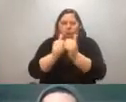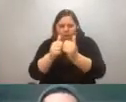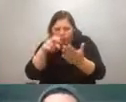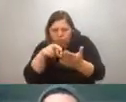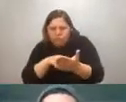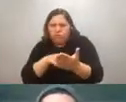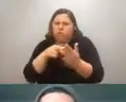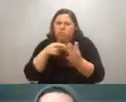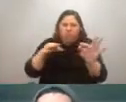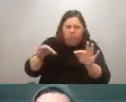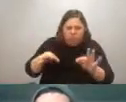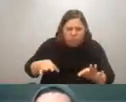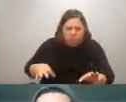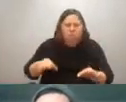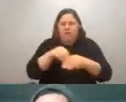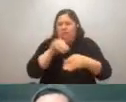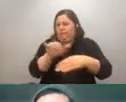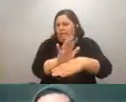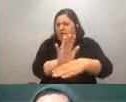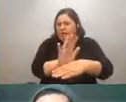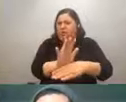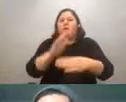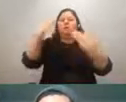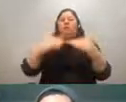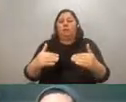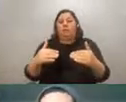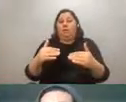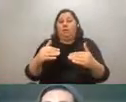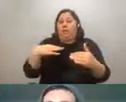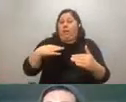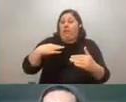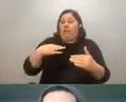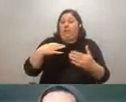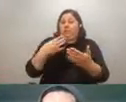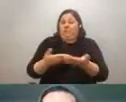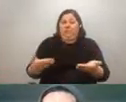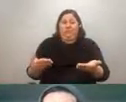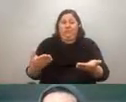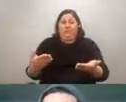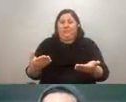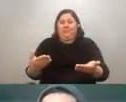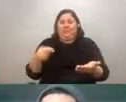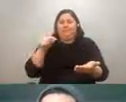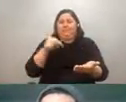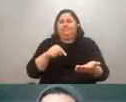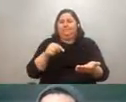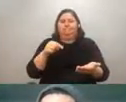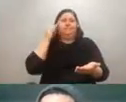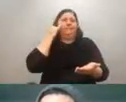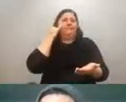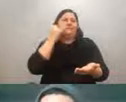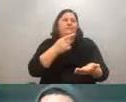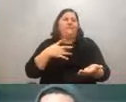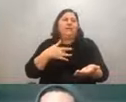and then we've also offered in the application materials a spot for folks who don't feel like um